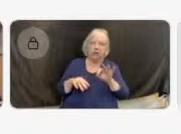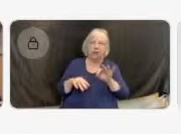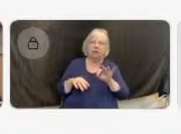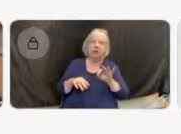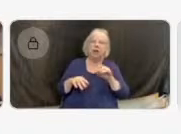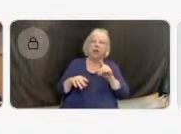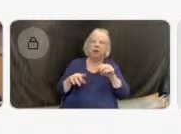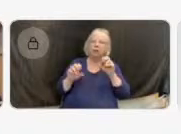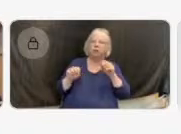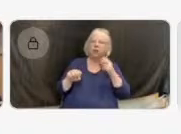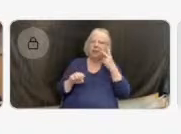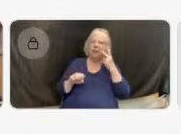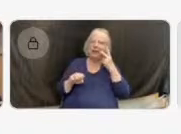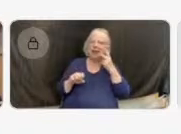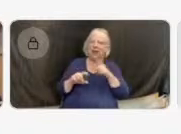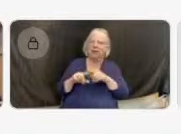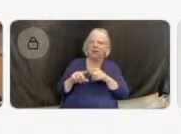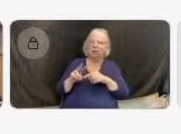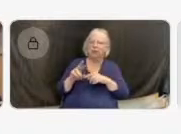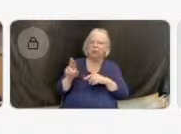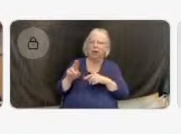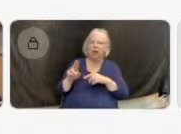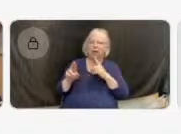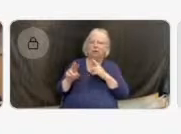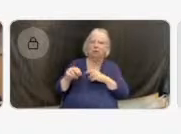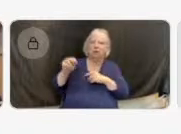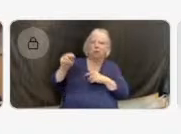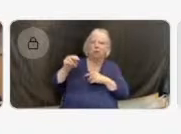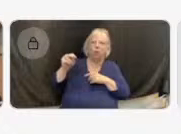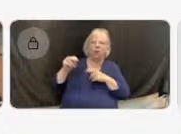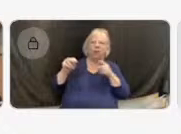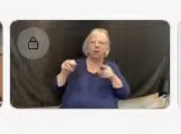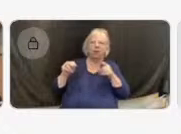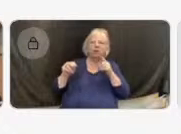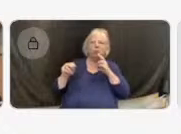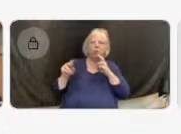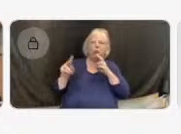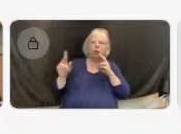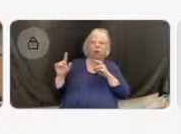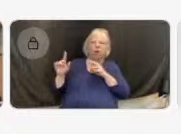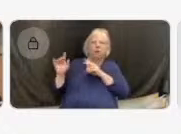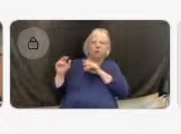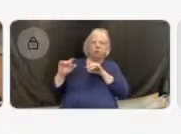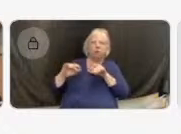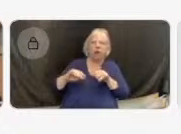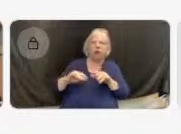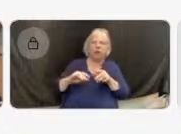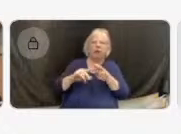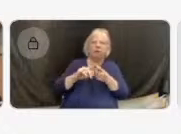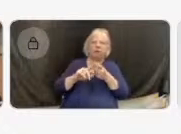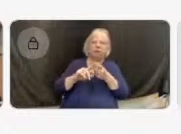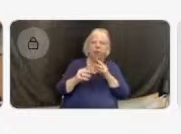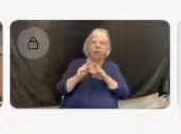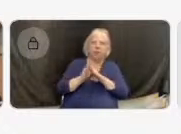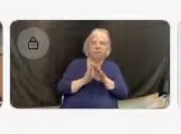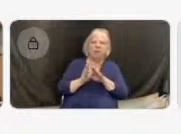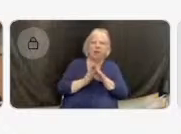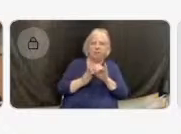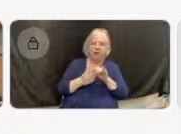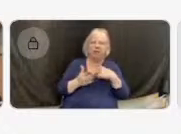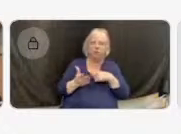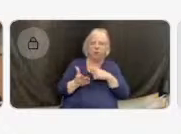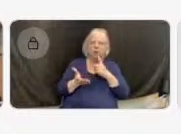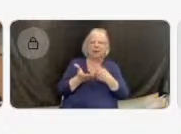can see on your right is the north. This is water coming directly out of the development that we are